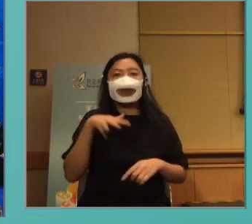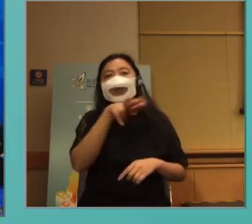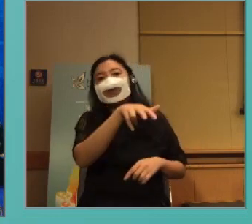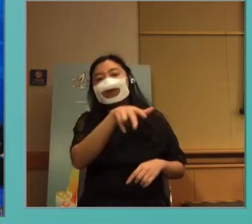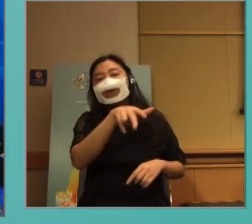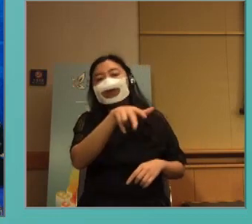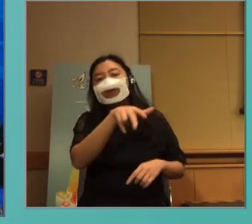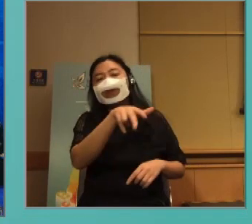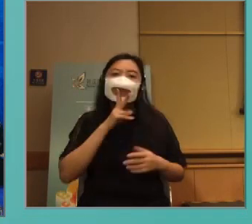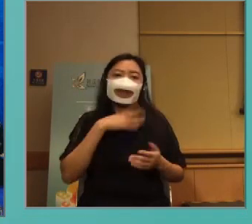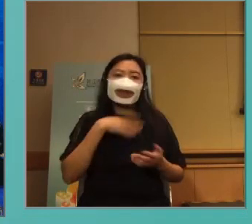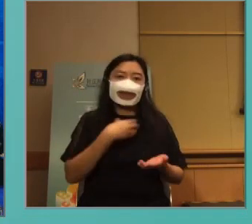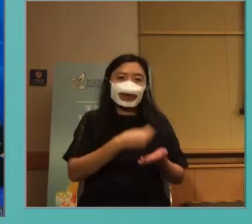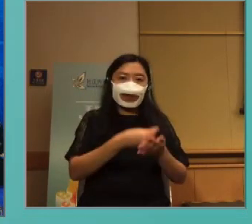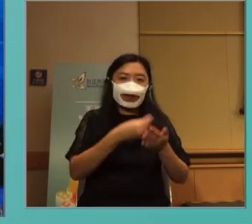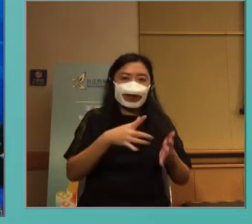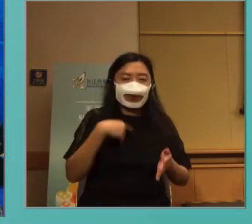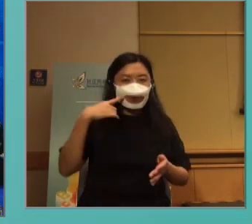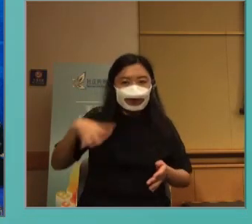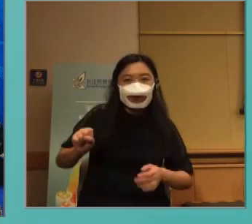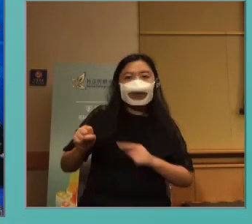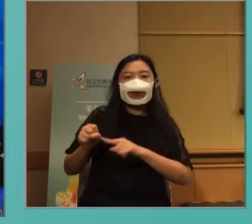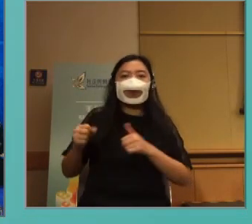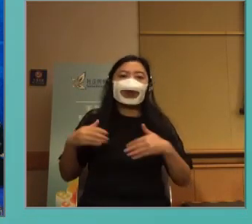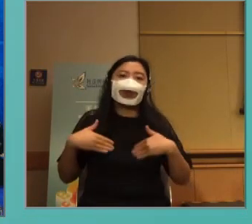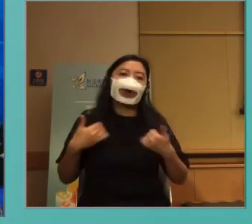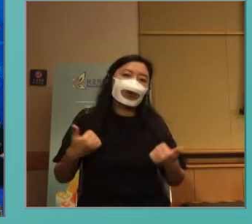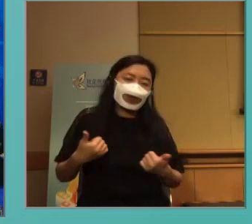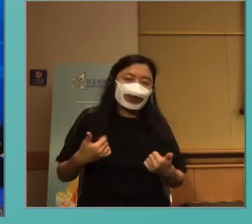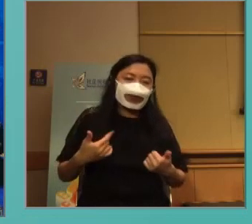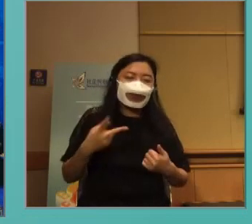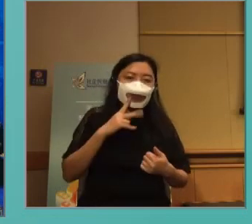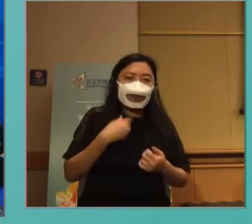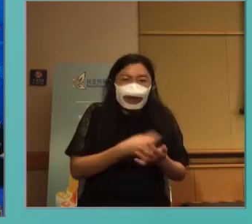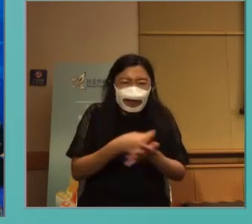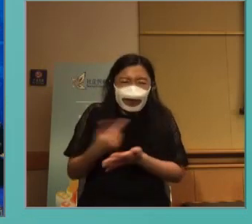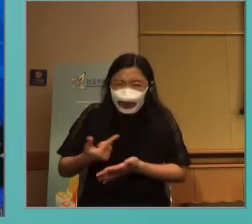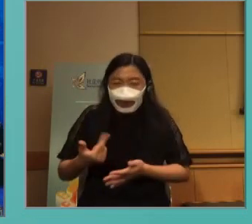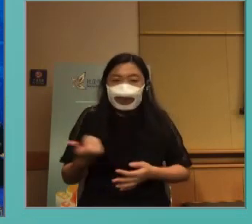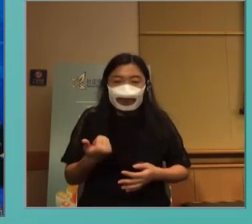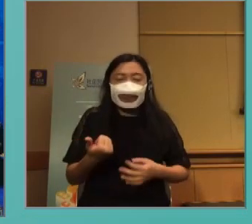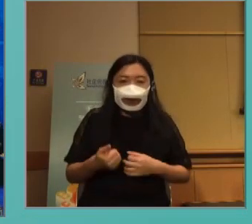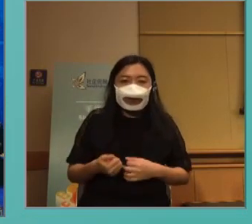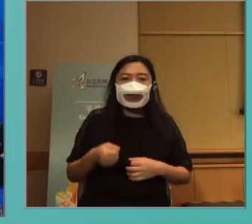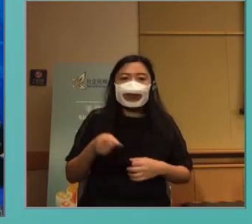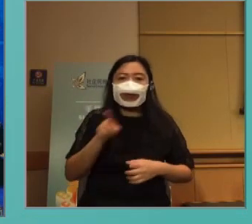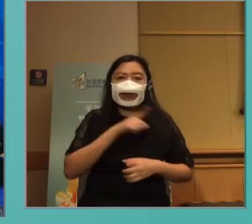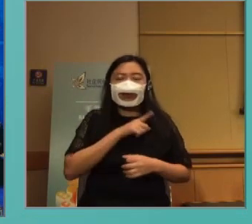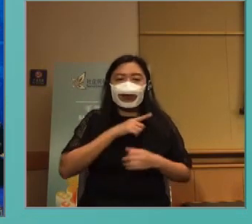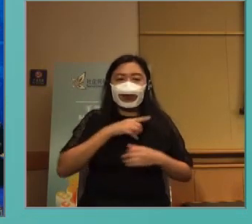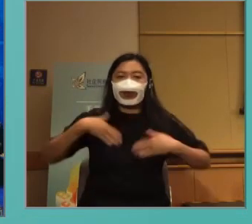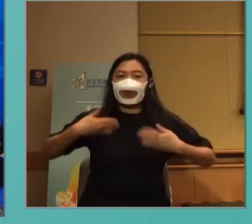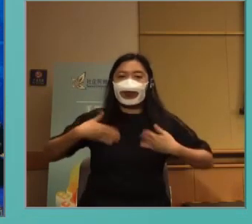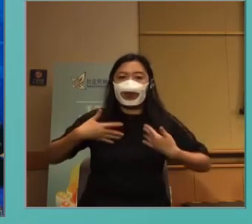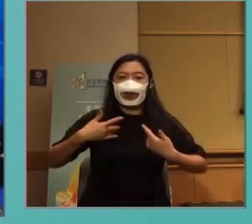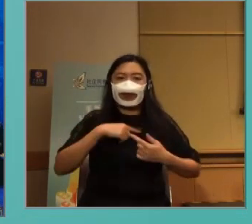use it and play it, and then you can buy more stuff, and you can become like this really OP in your game because you own so many assets and you own it,